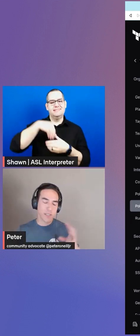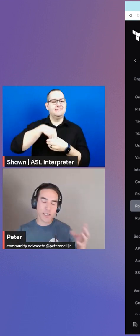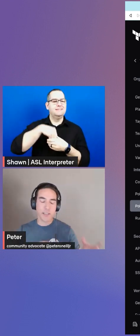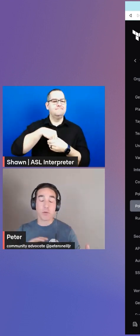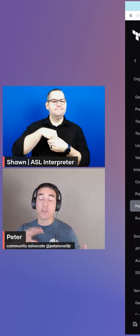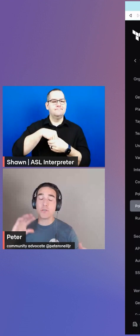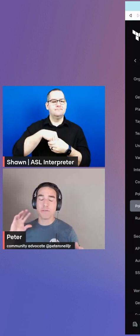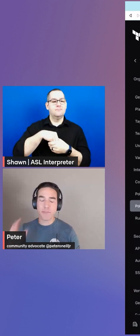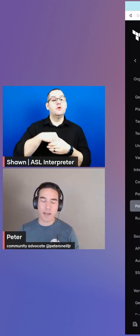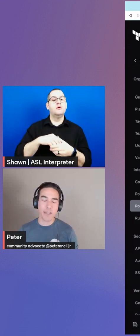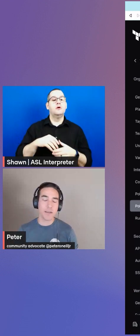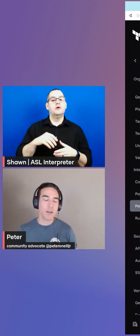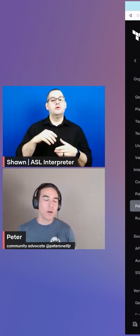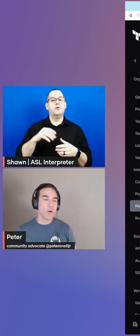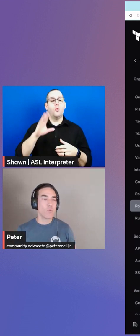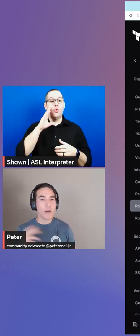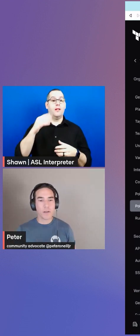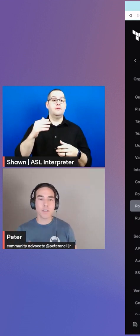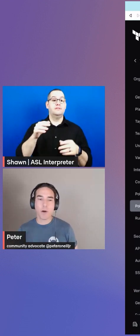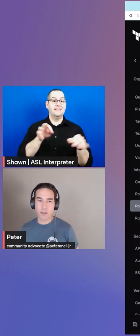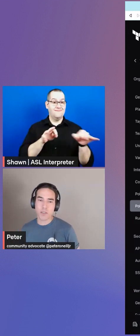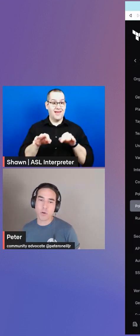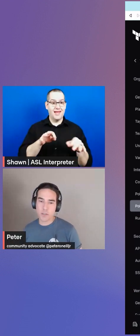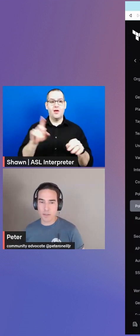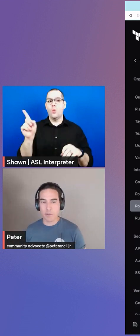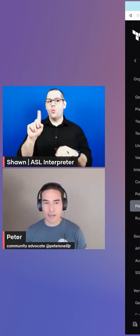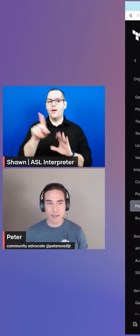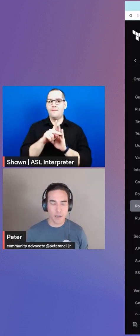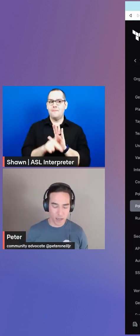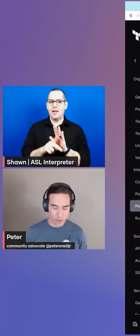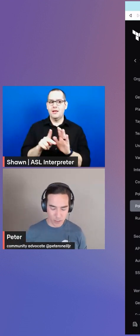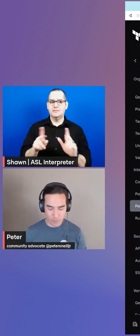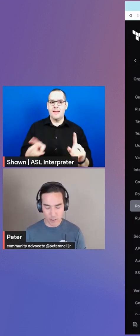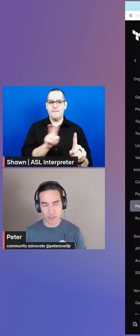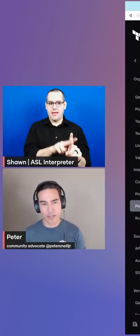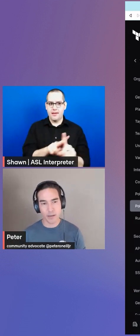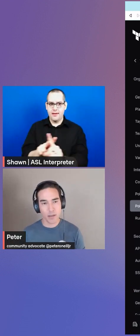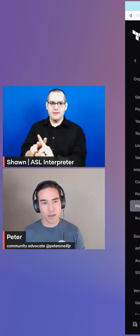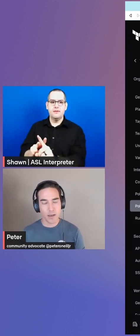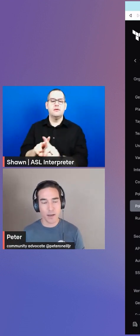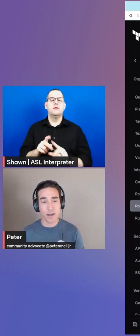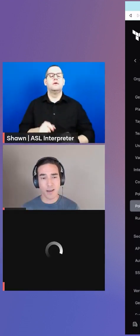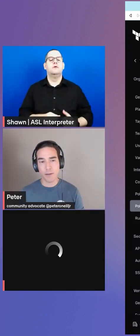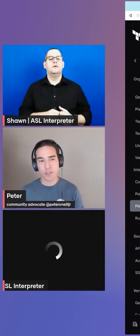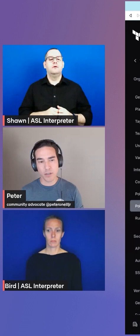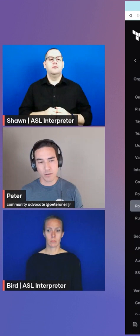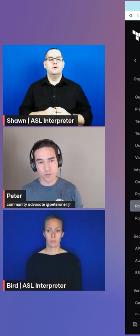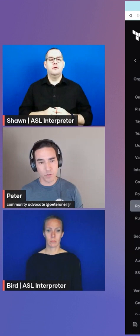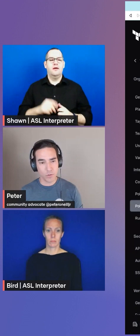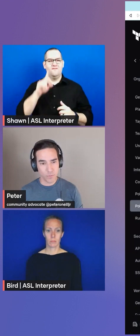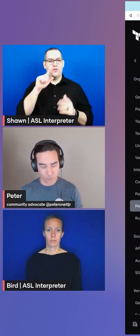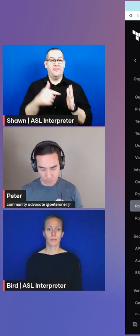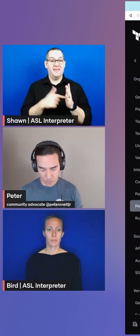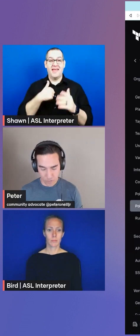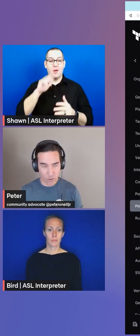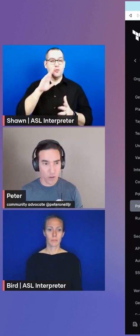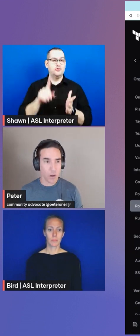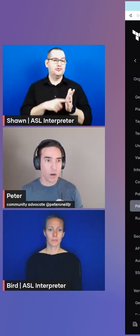this policy set is going to define where these policies are going to be applied. With this policy set, I'm just going to do